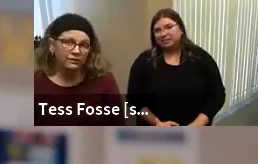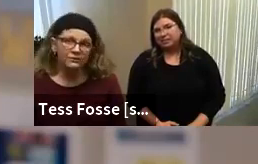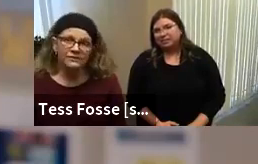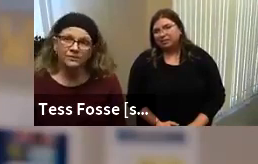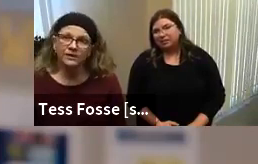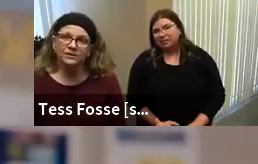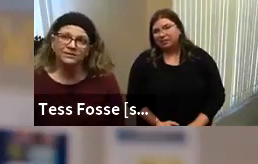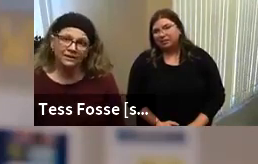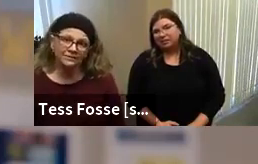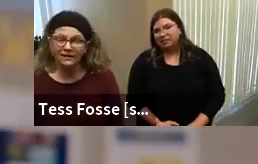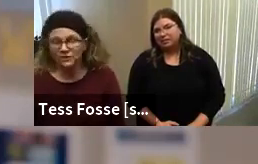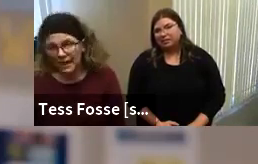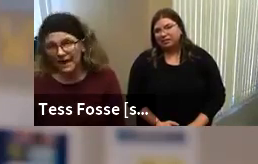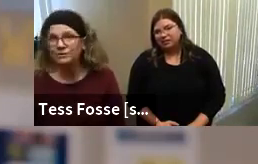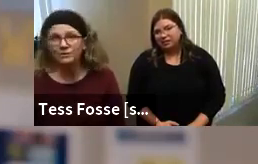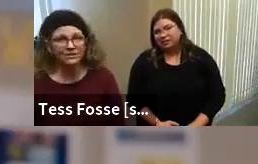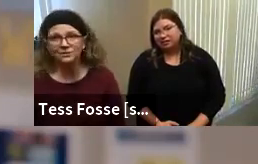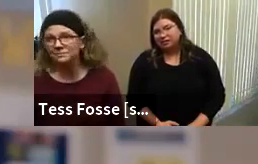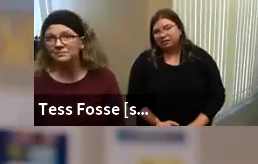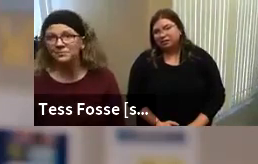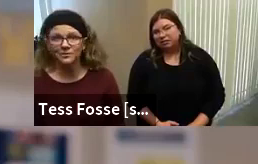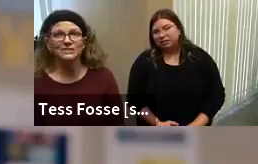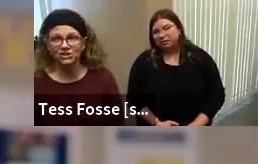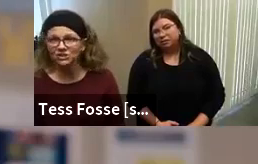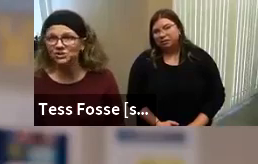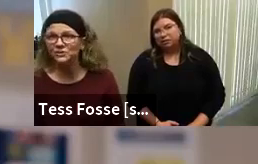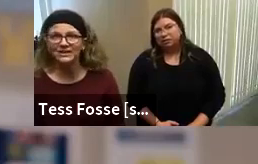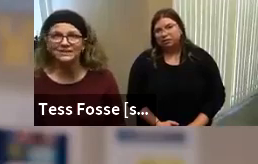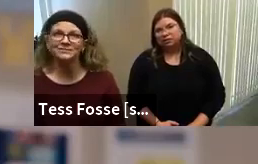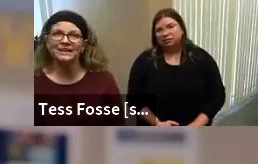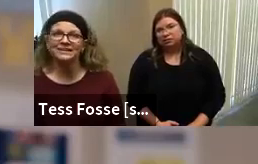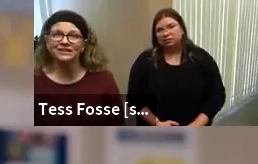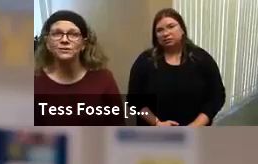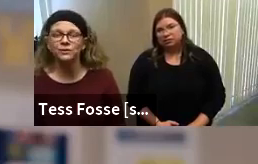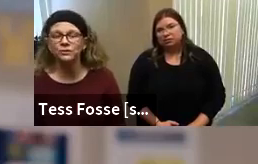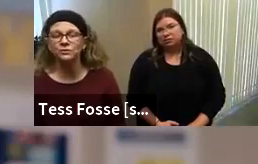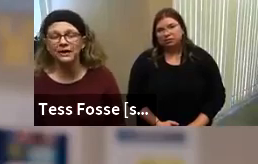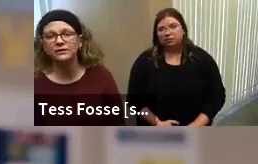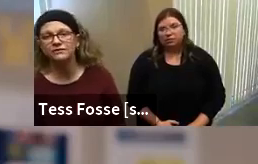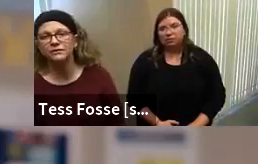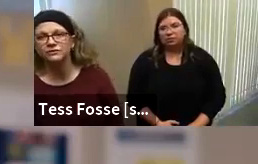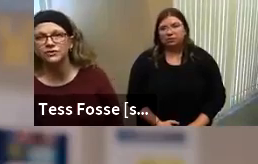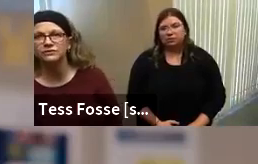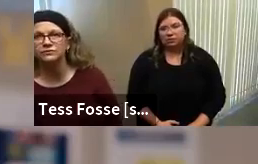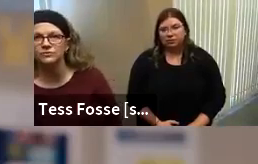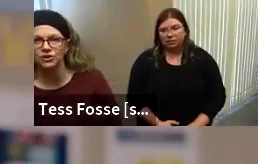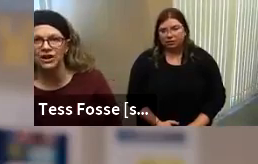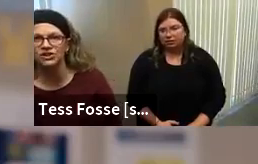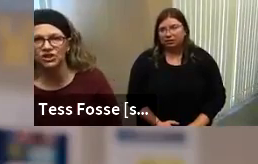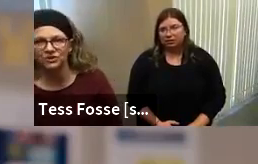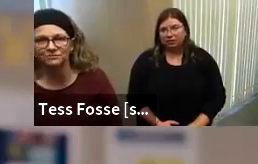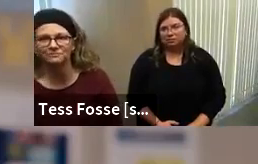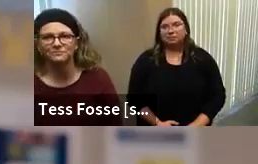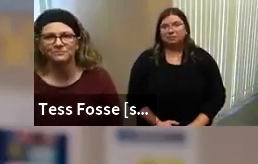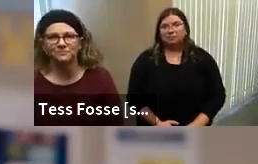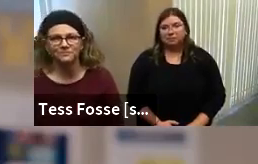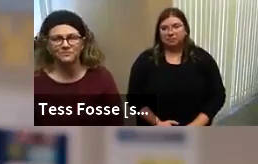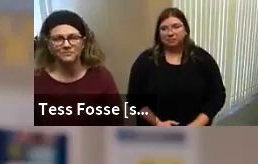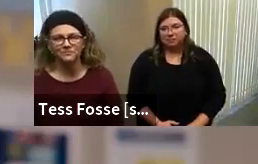If you can learn from somewhere else, that's okay. We'll teach you, but I think you will learn better if you start from scratch